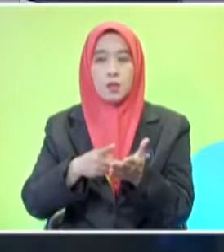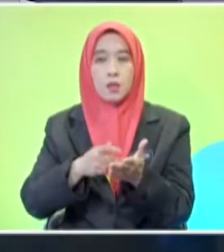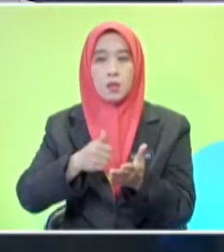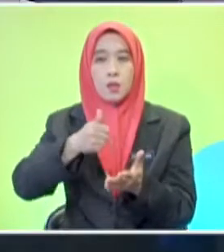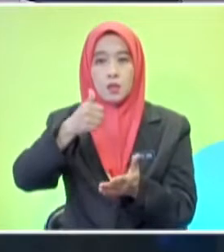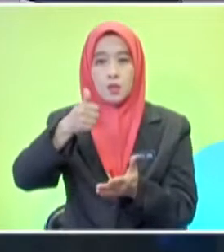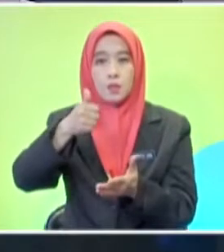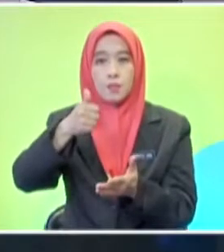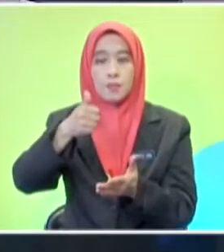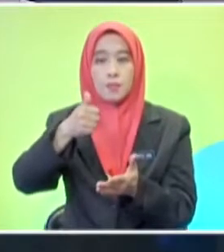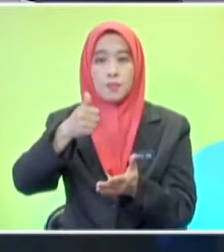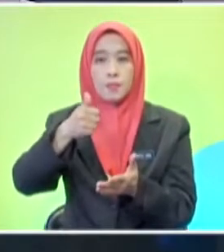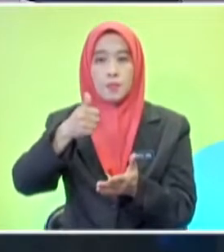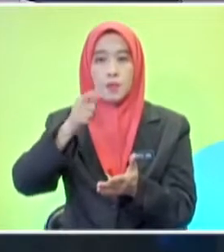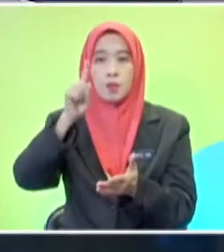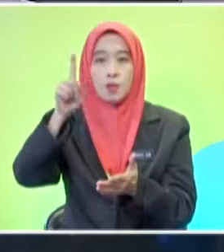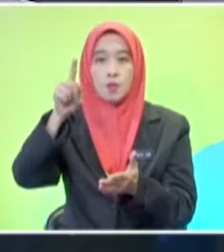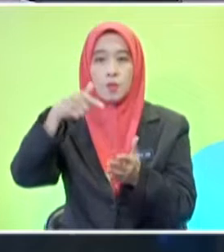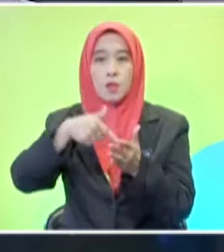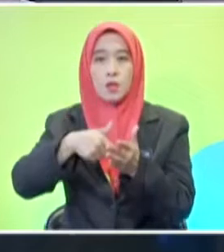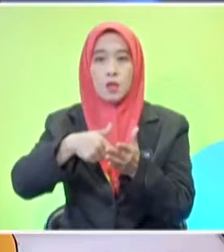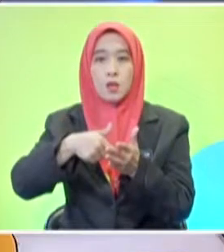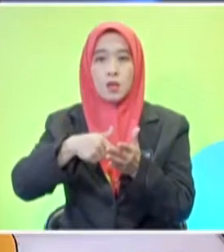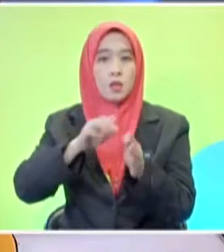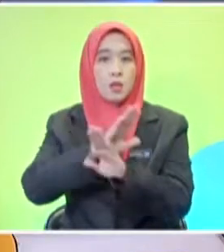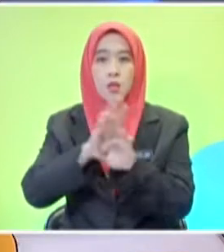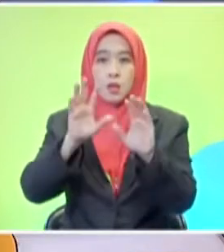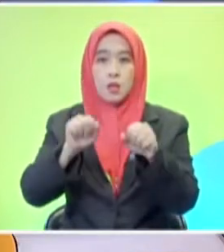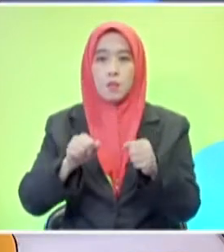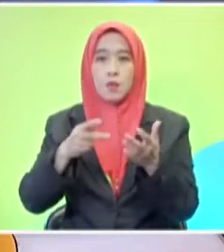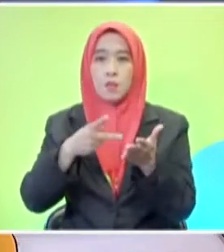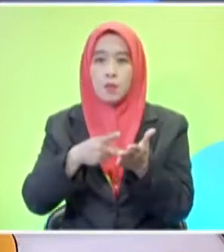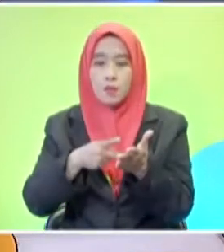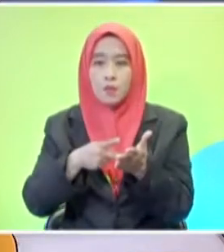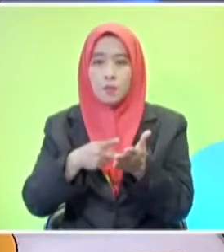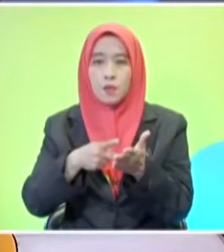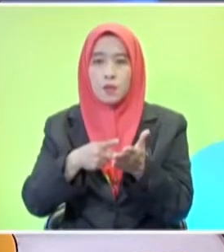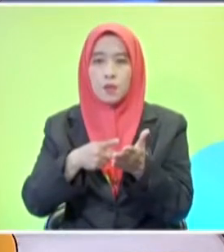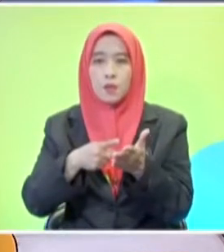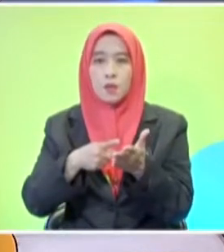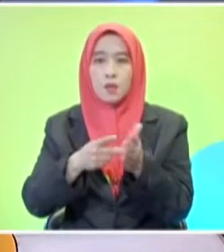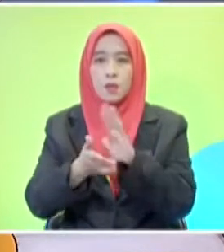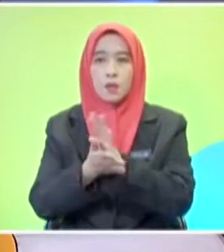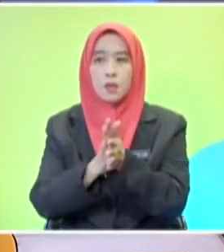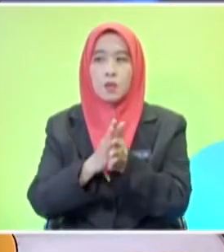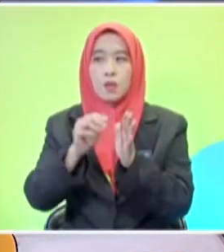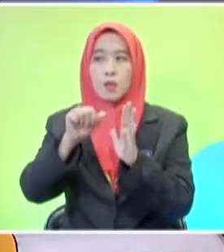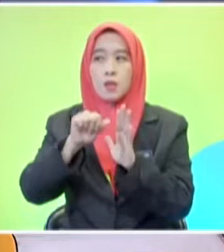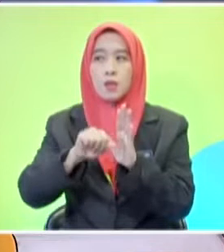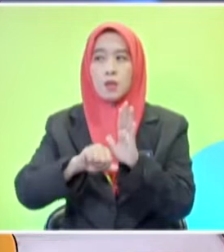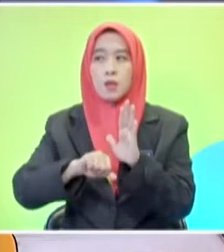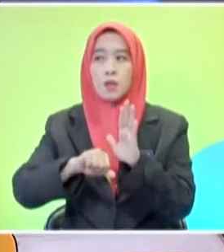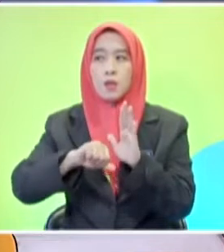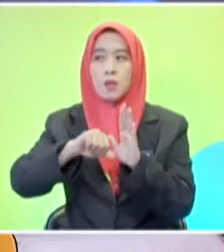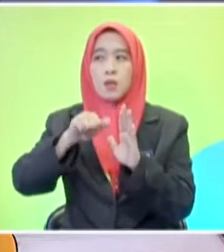them gets a benefit and the other one does not get any benefit, but it is not being harmed as well. Okay.